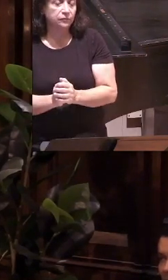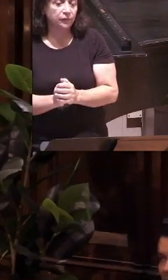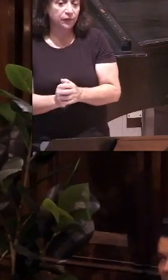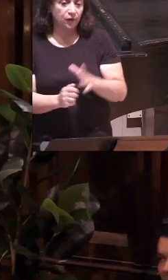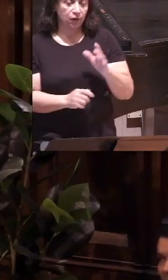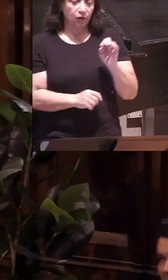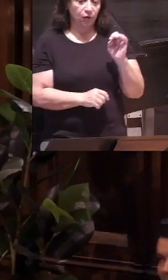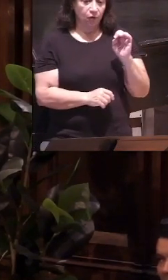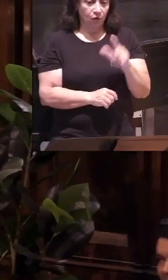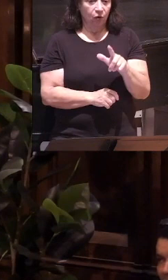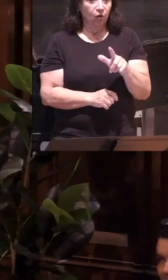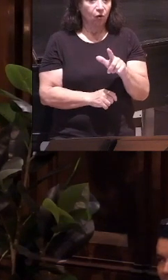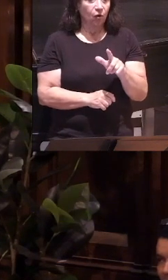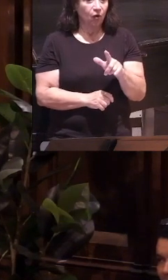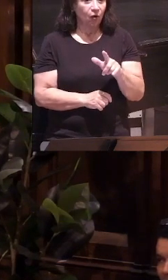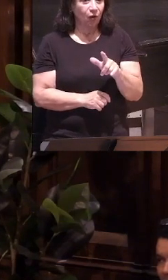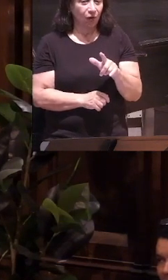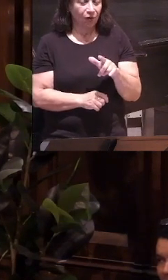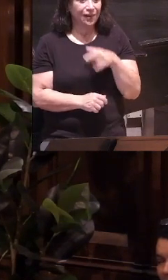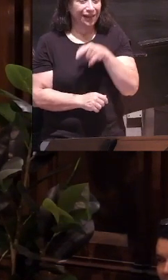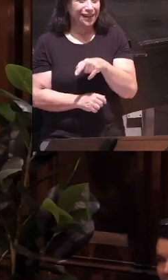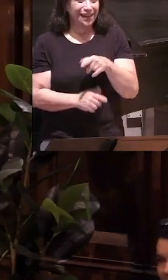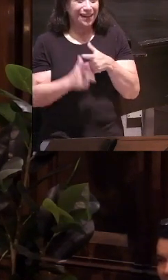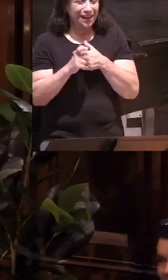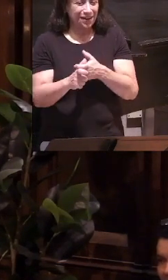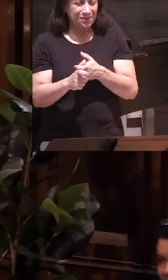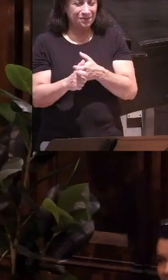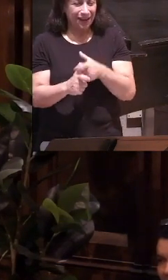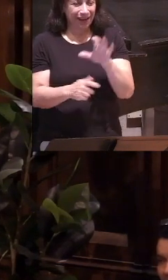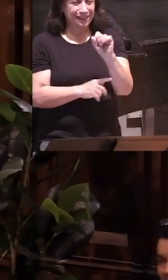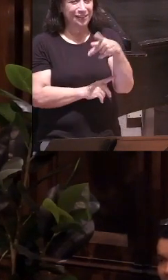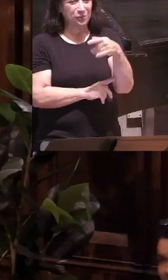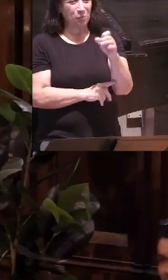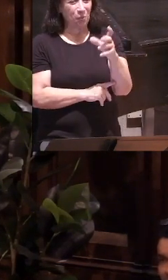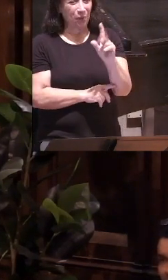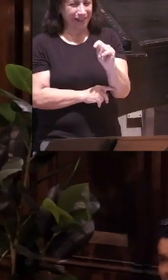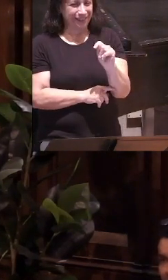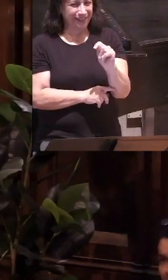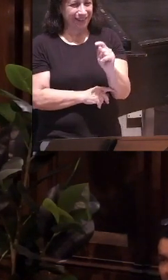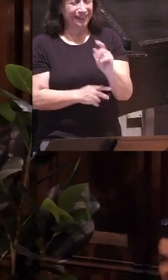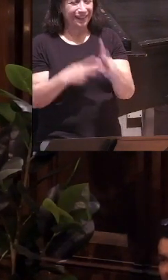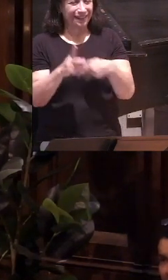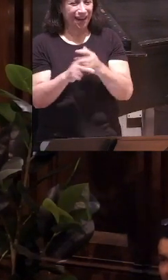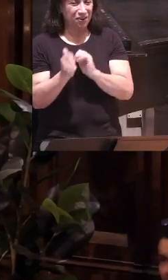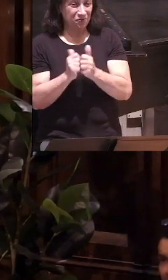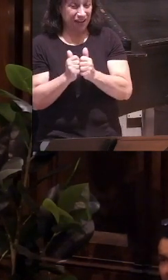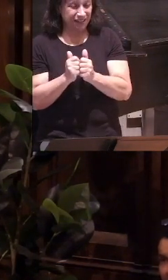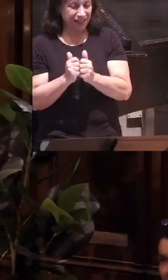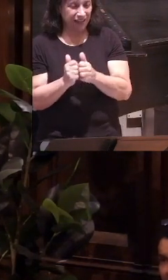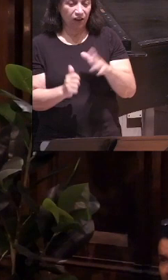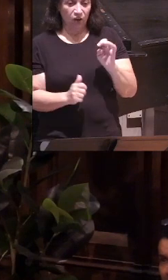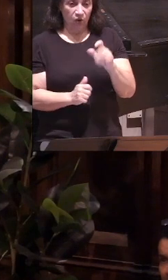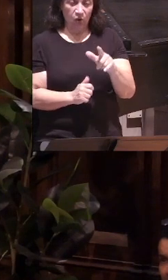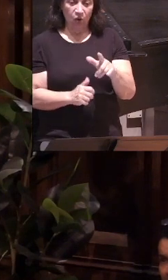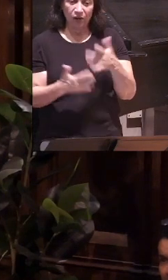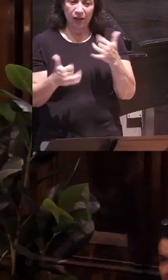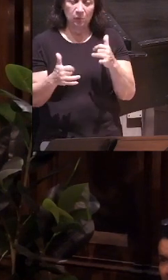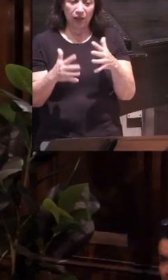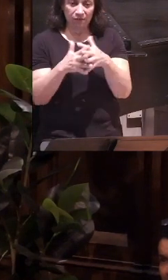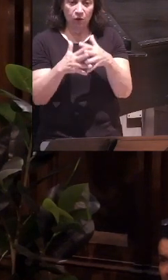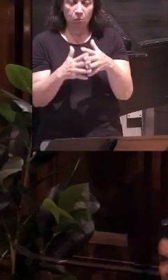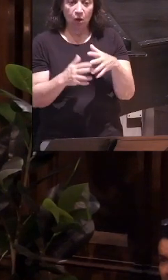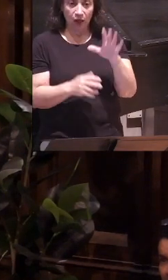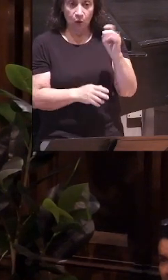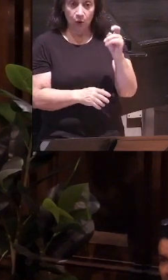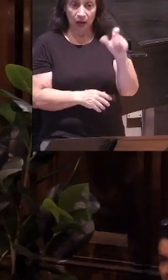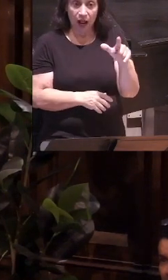Earl ran in the third category of races. He ran sprints. And for some of you who don't know this, Earl played football at Cornell. He